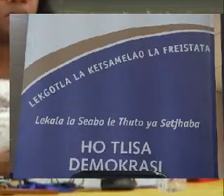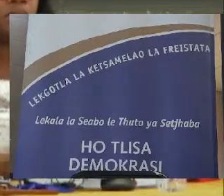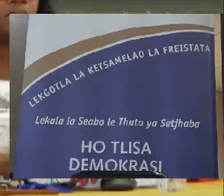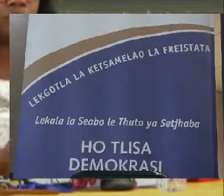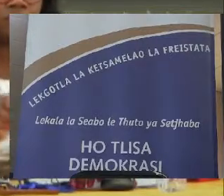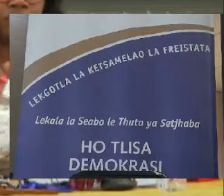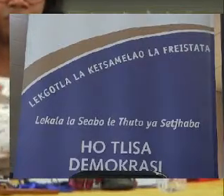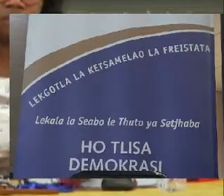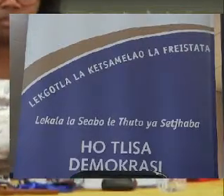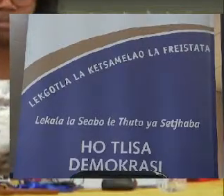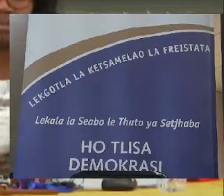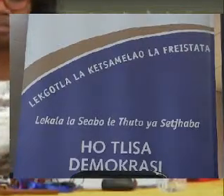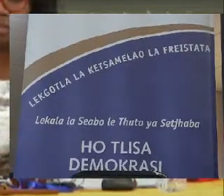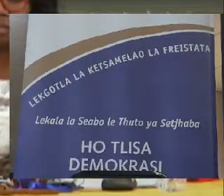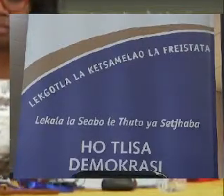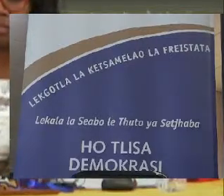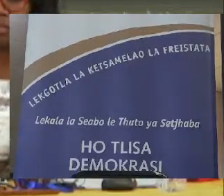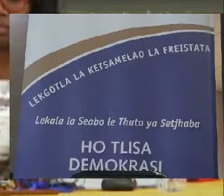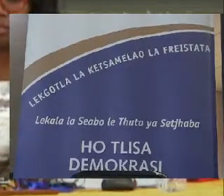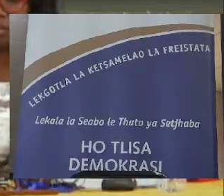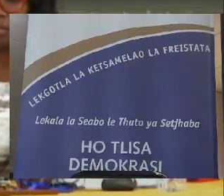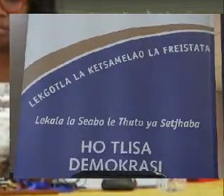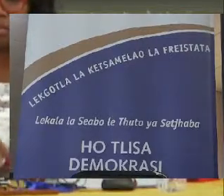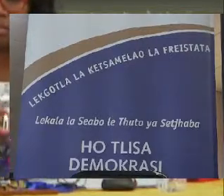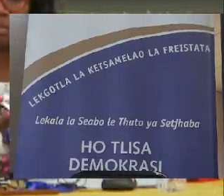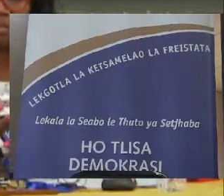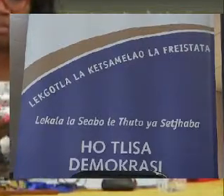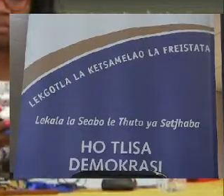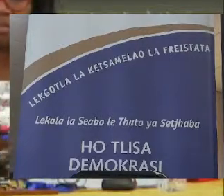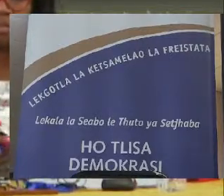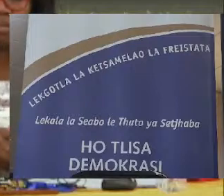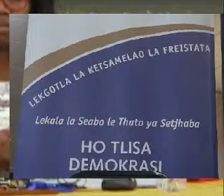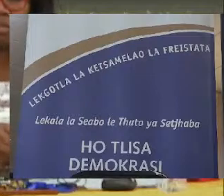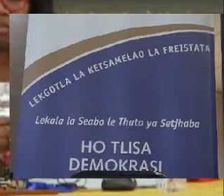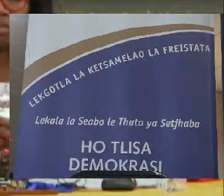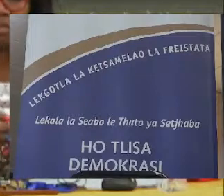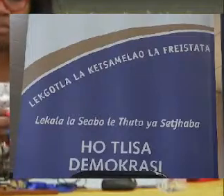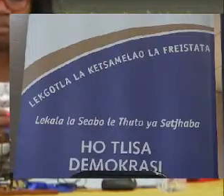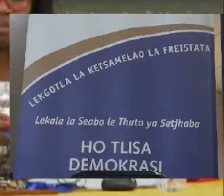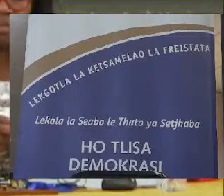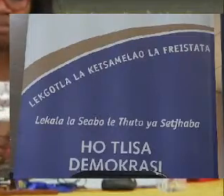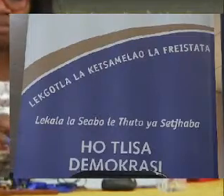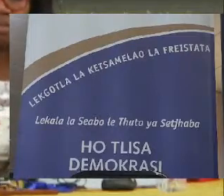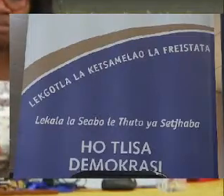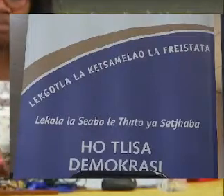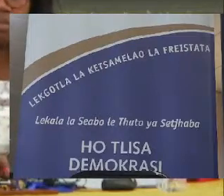tlo etsa moferefere be re sa bone hore re fepa bo mang ho etsahala jwang.